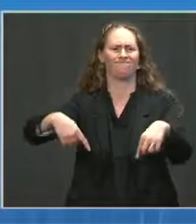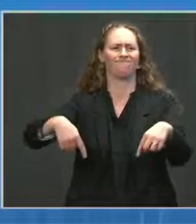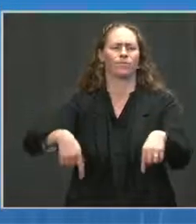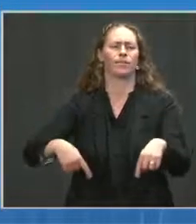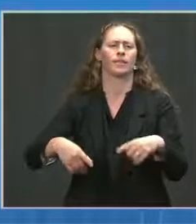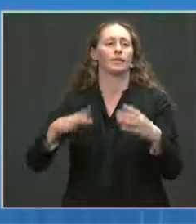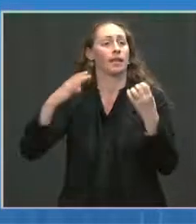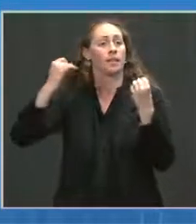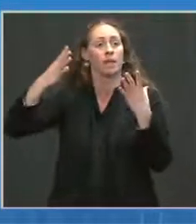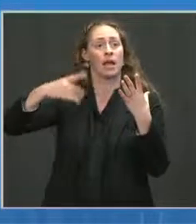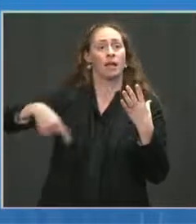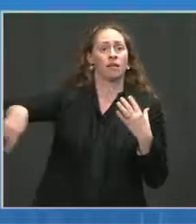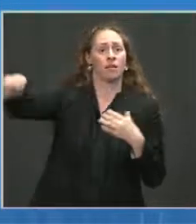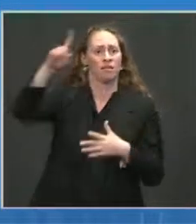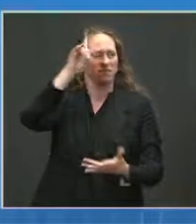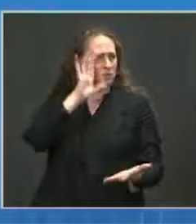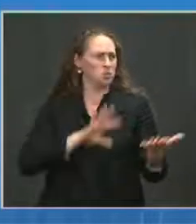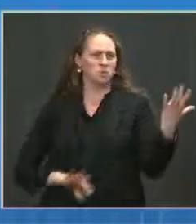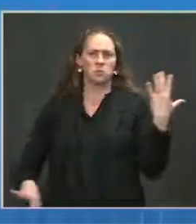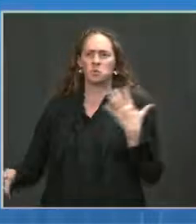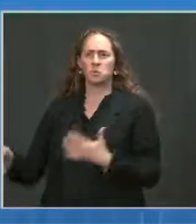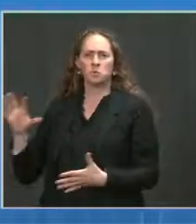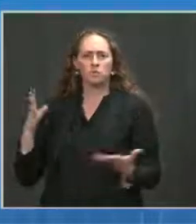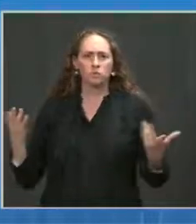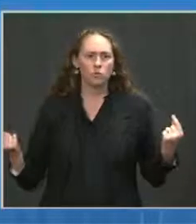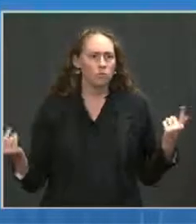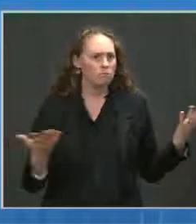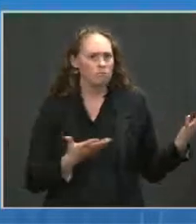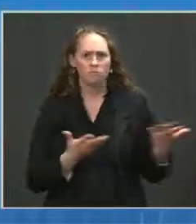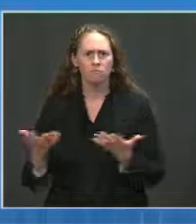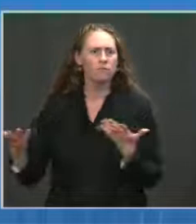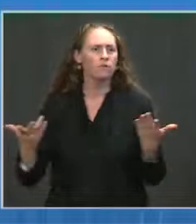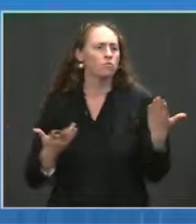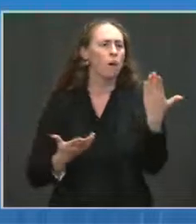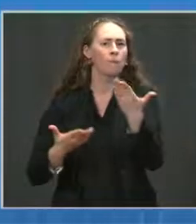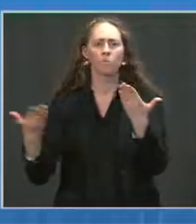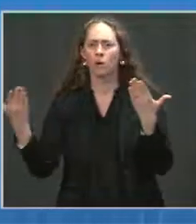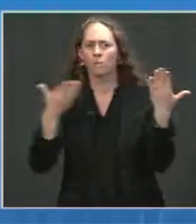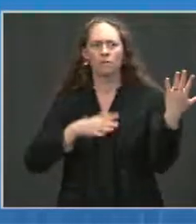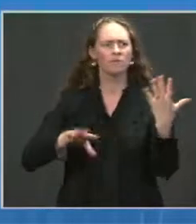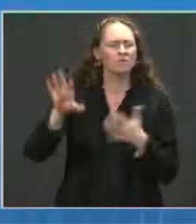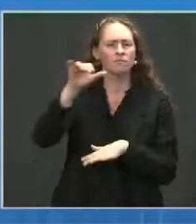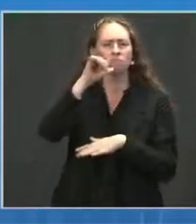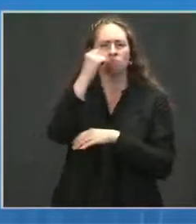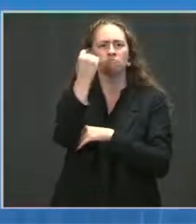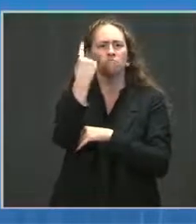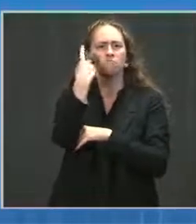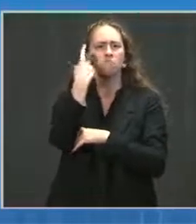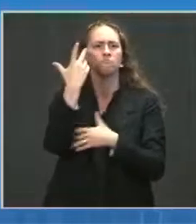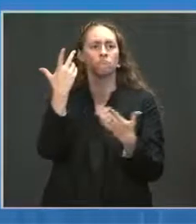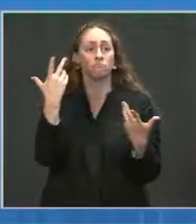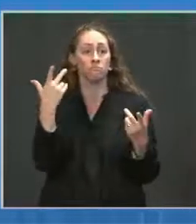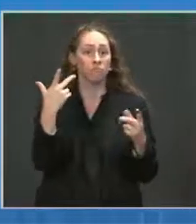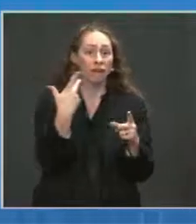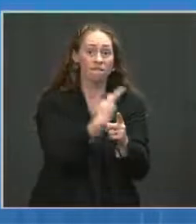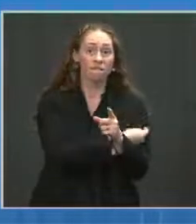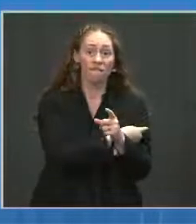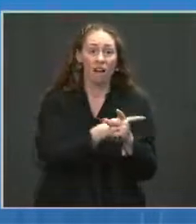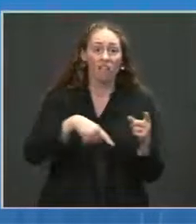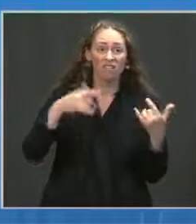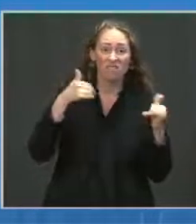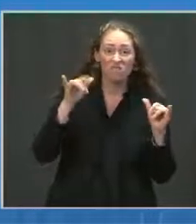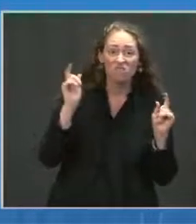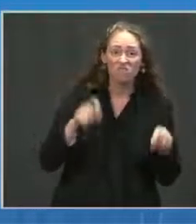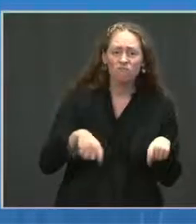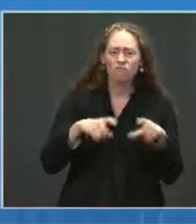very confused about the recommendations. They don't understand why vaccinated people need to start wearing